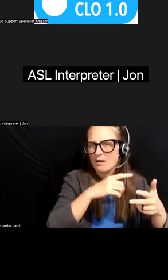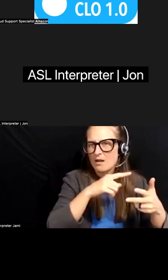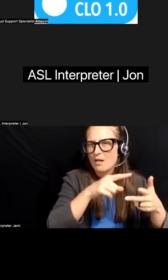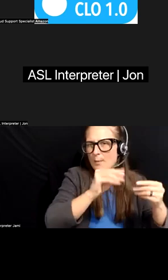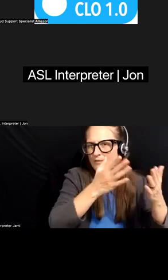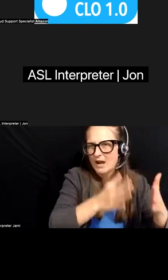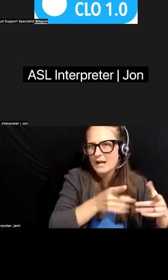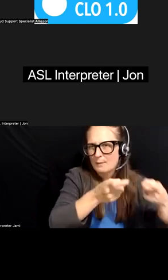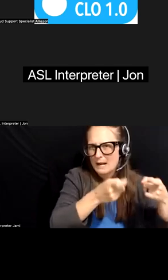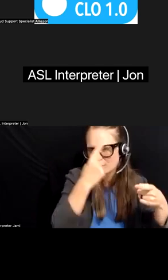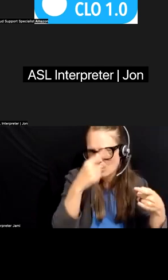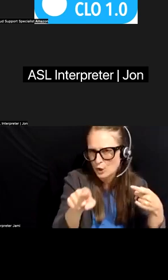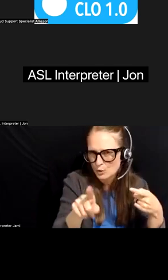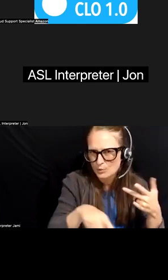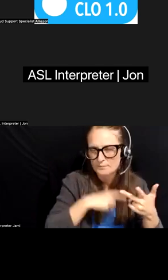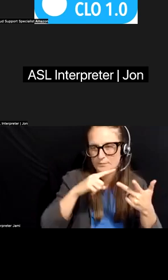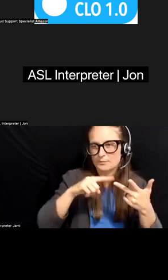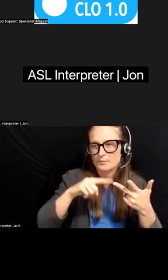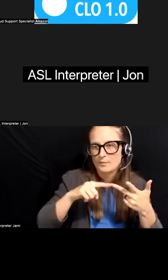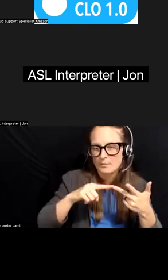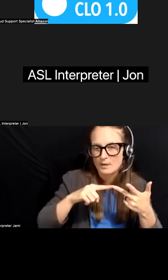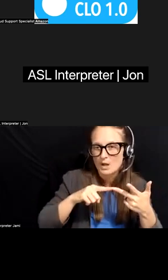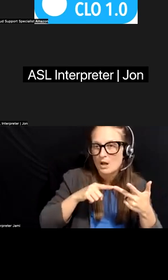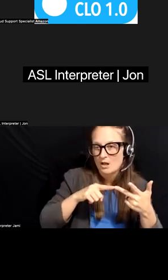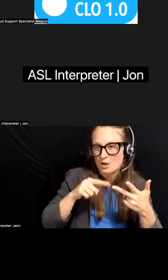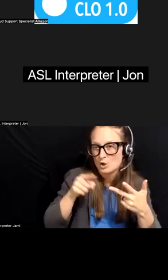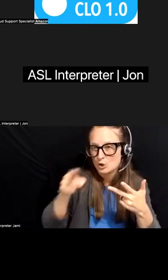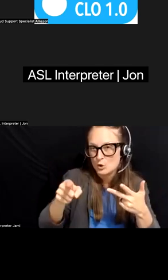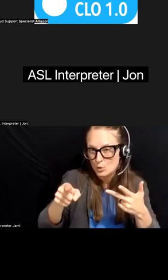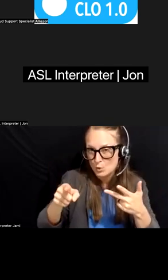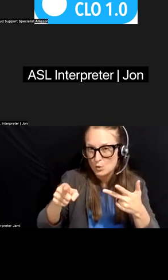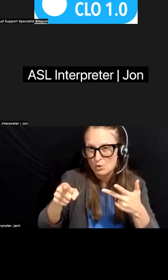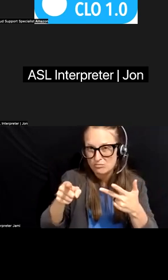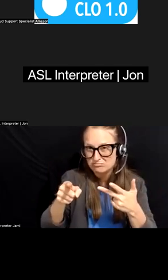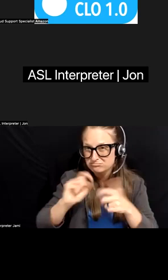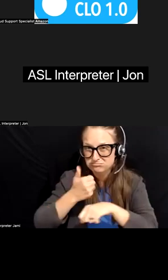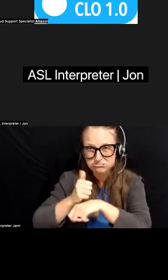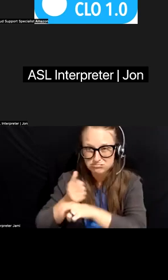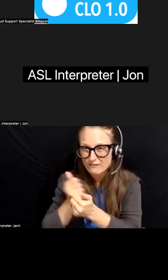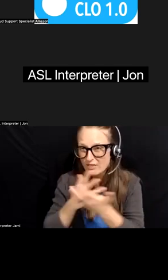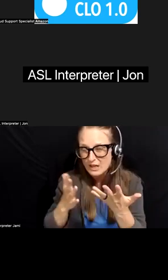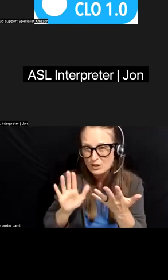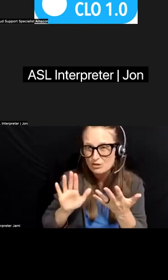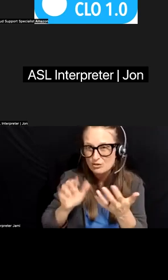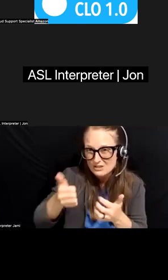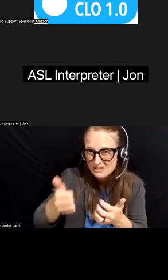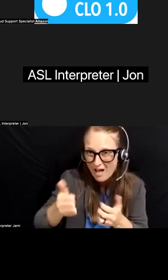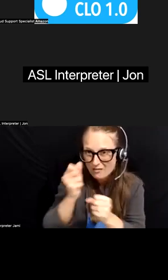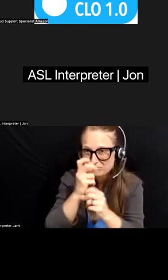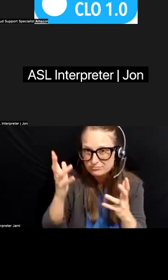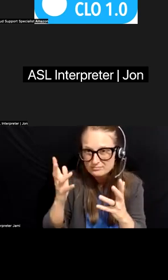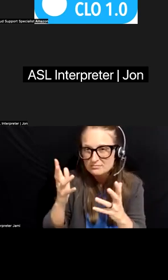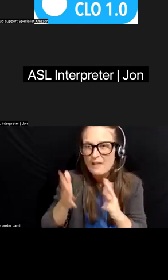you. And the third one, you provision everything yourself and then run your application as needed.